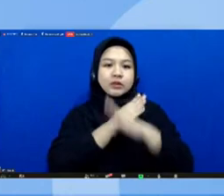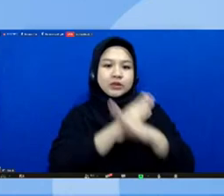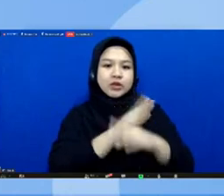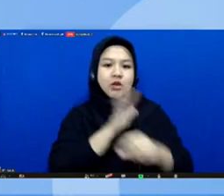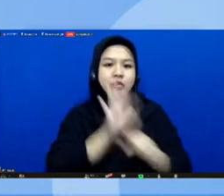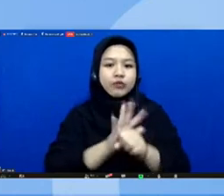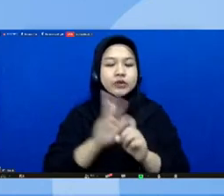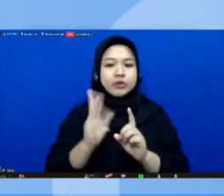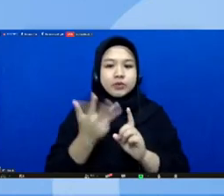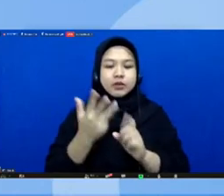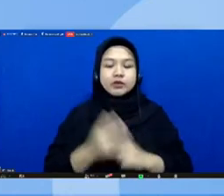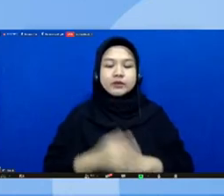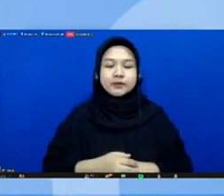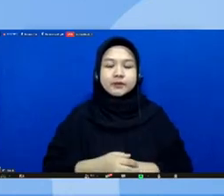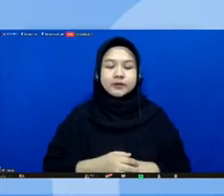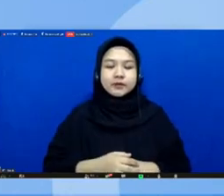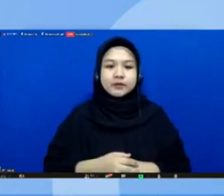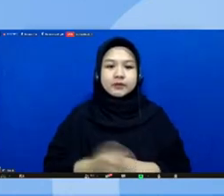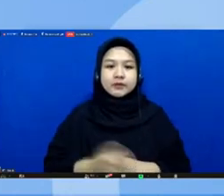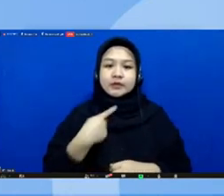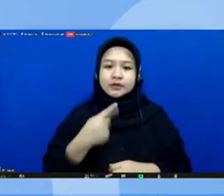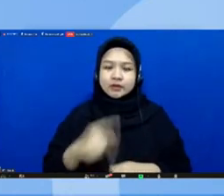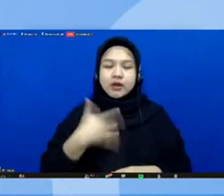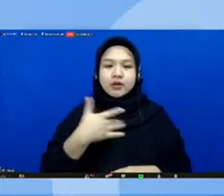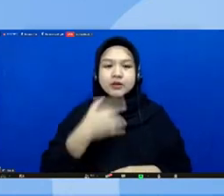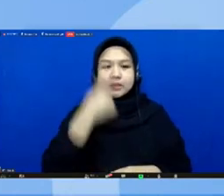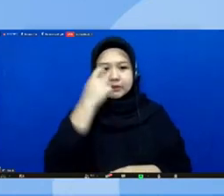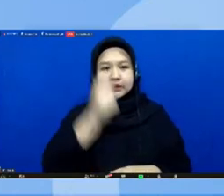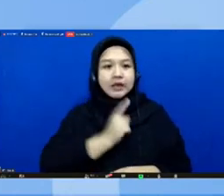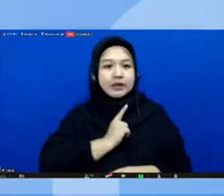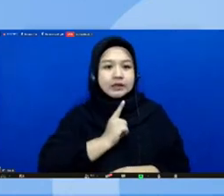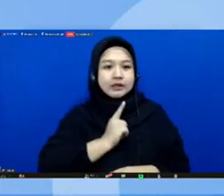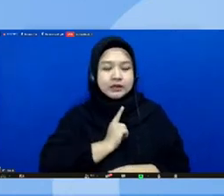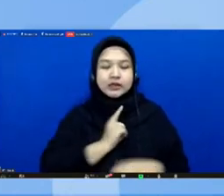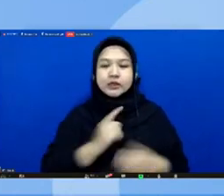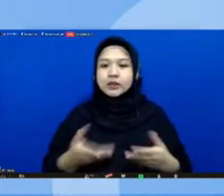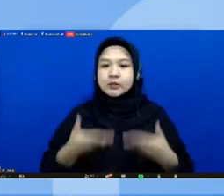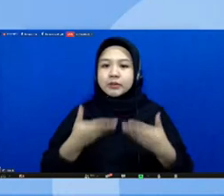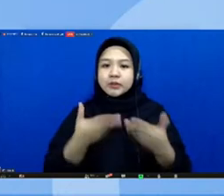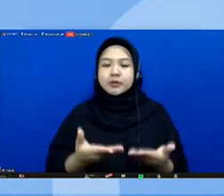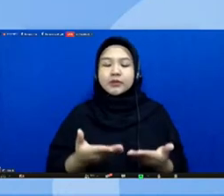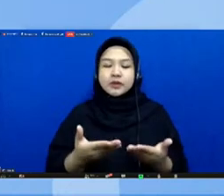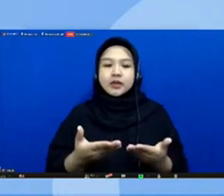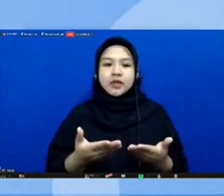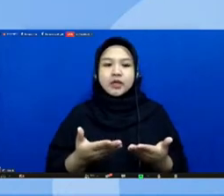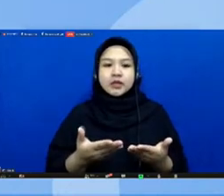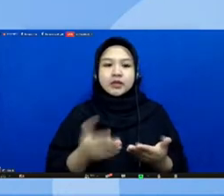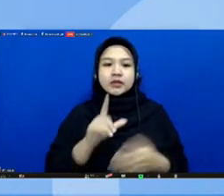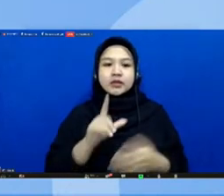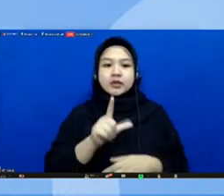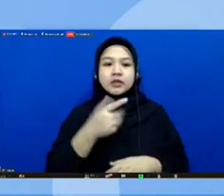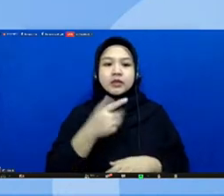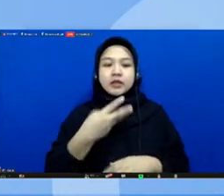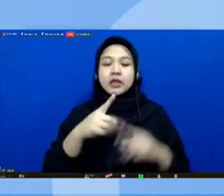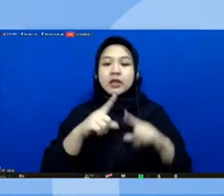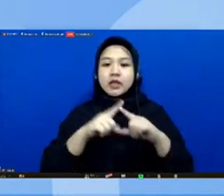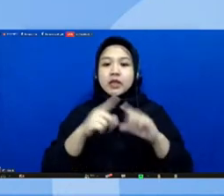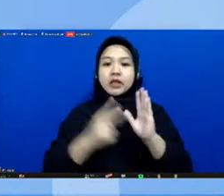comfortable transitioning the Lenon collaboration to relevant actors in Indonesia who will present